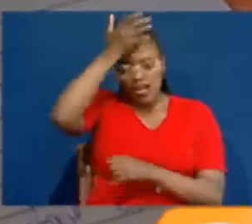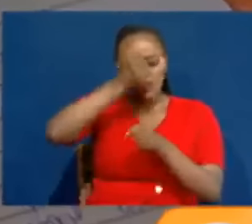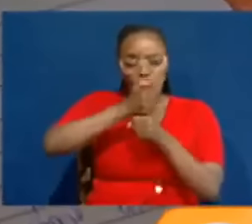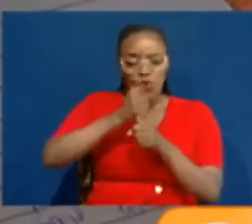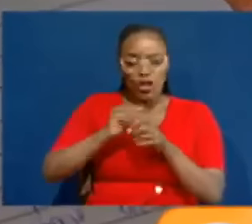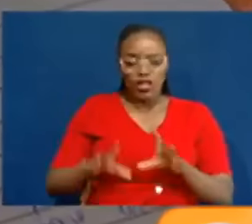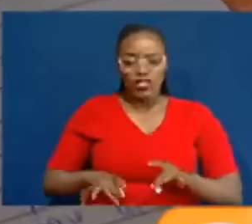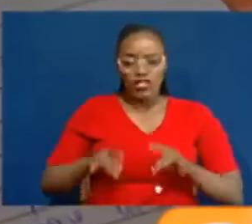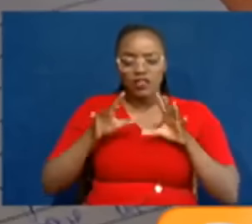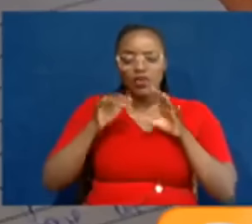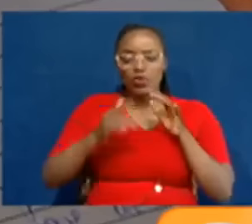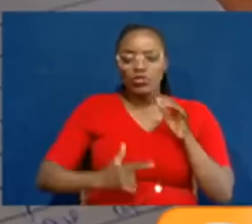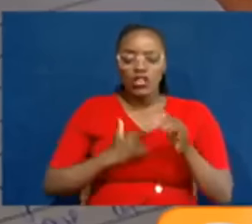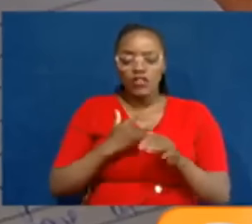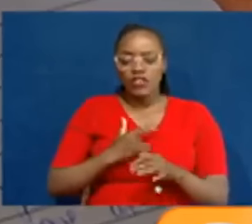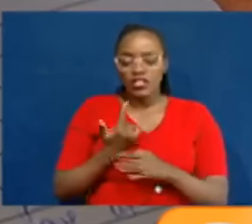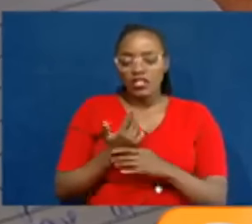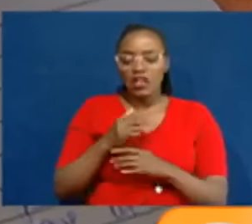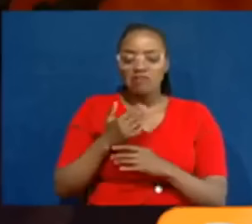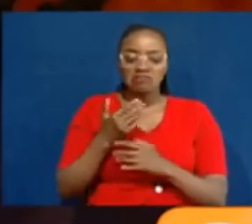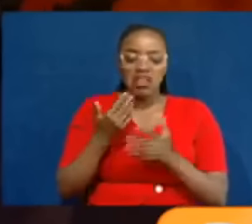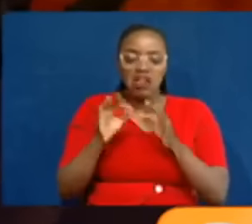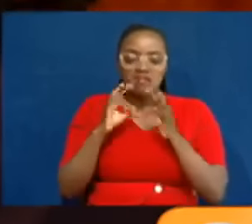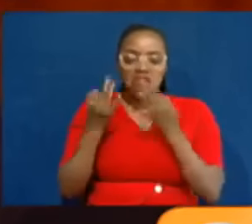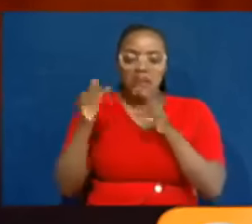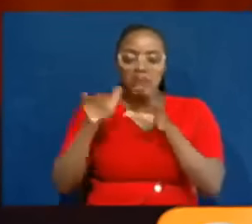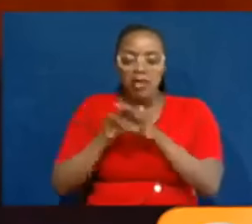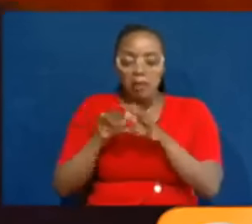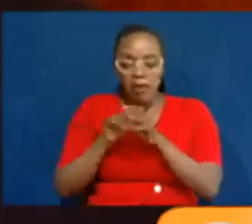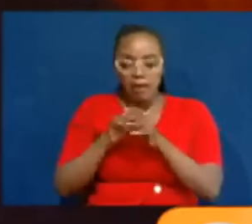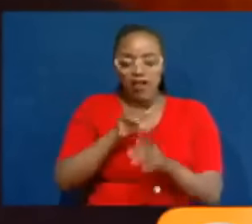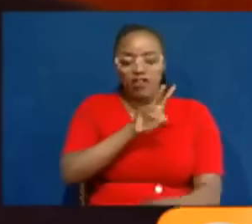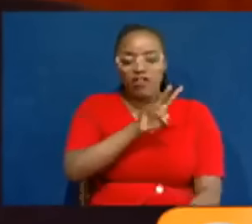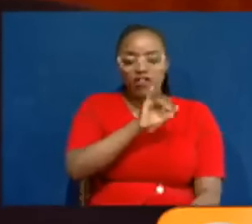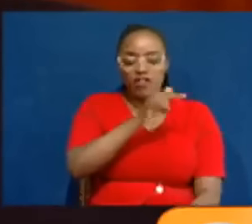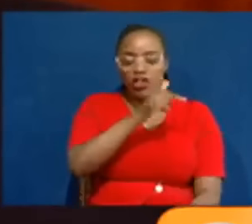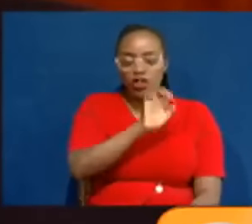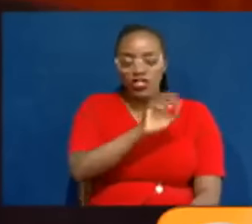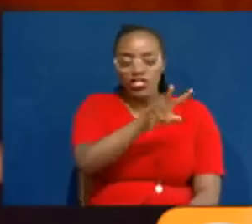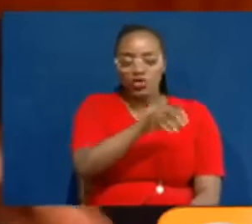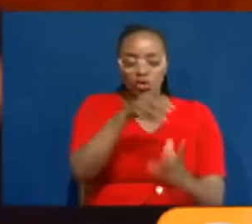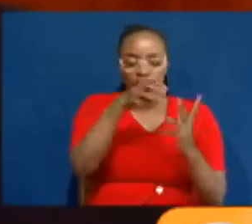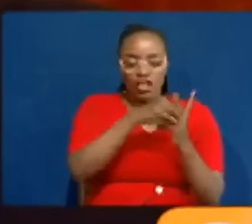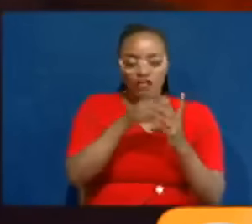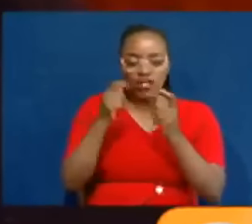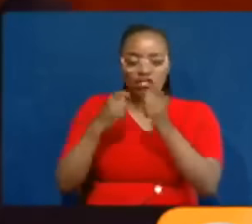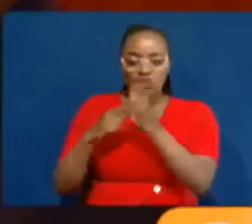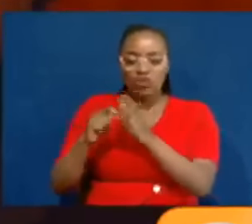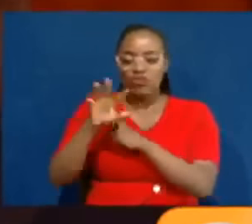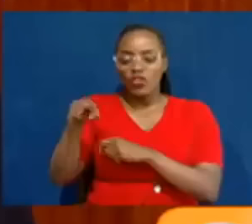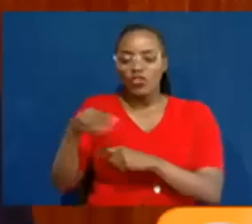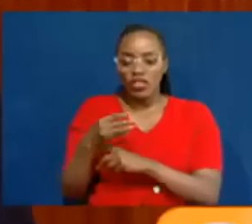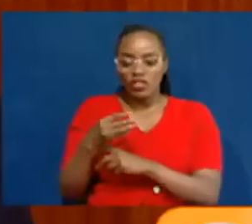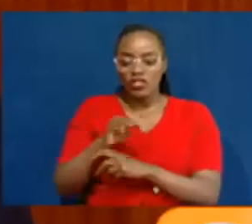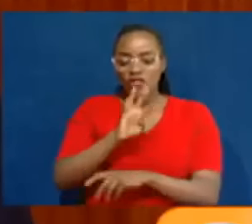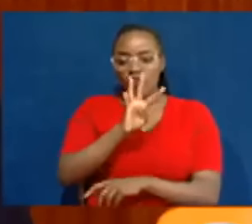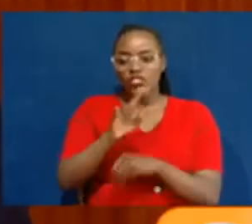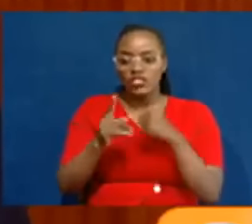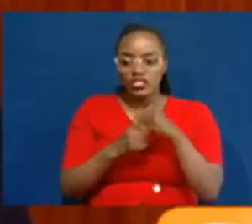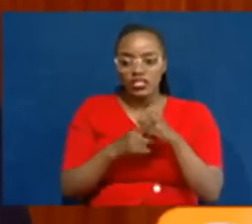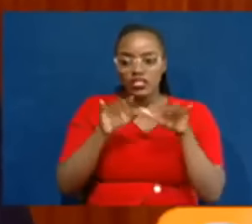a relative in Kenya. Violet allegedly stole the ring and then sold it to Francis Mwema at 4,000 shillings in Kawangware